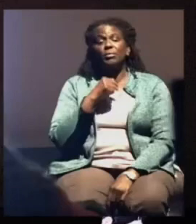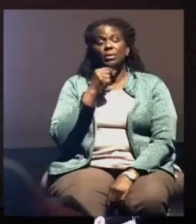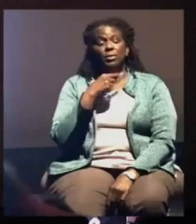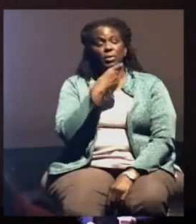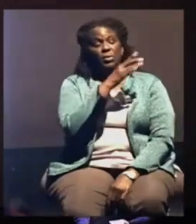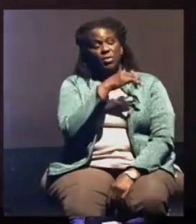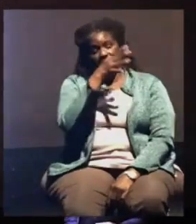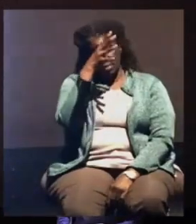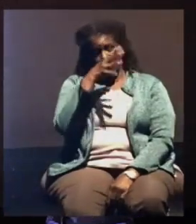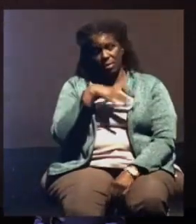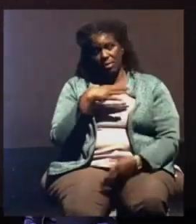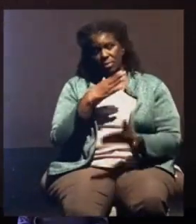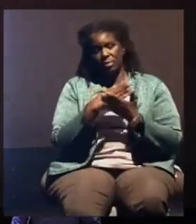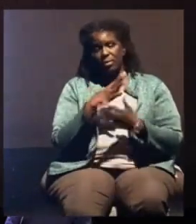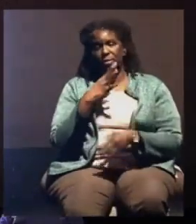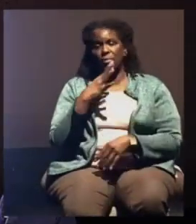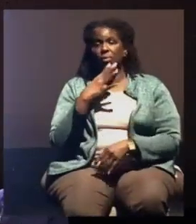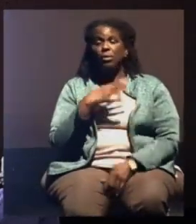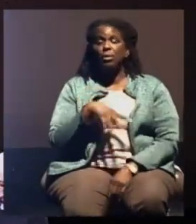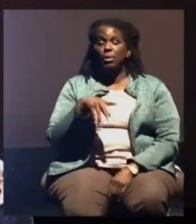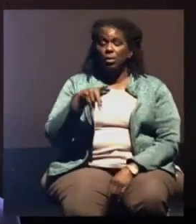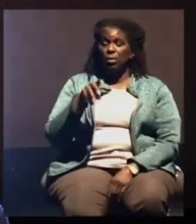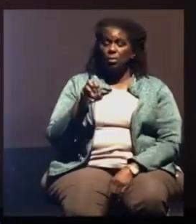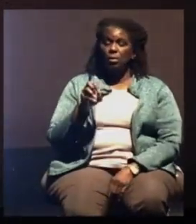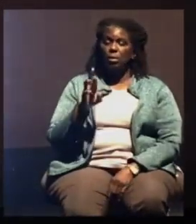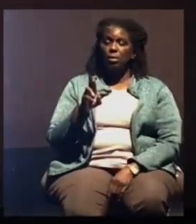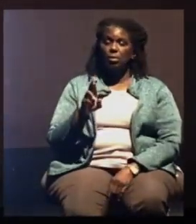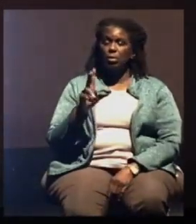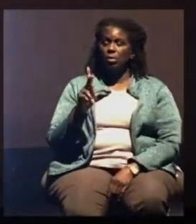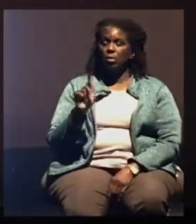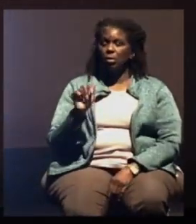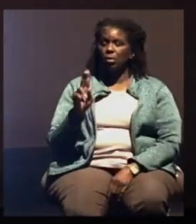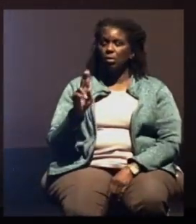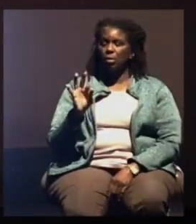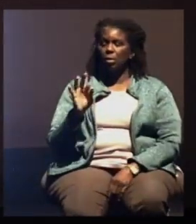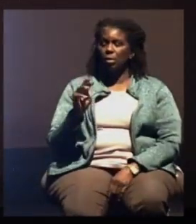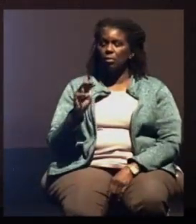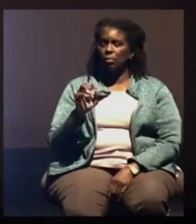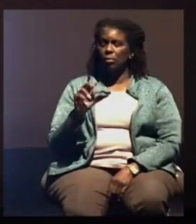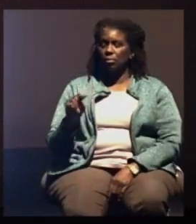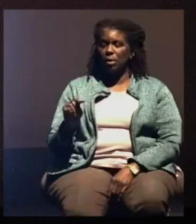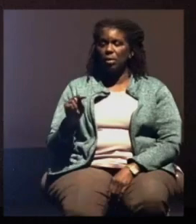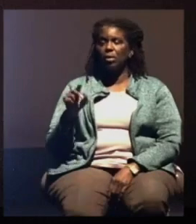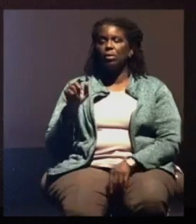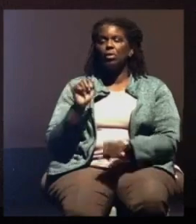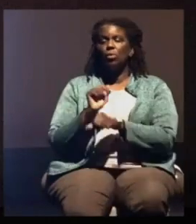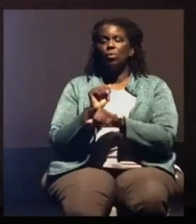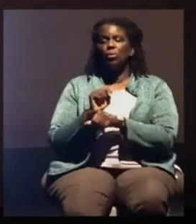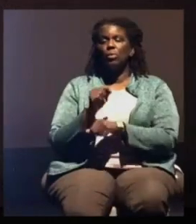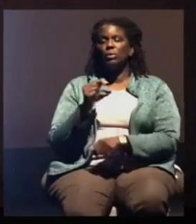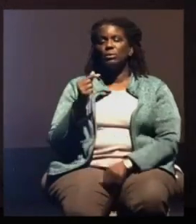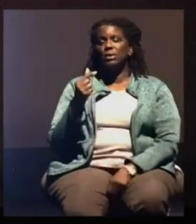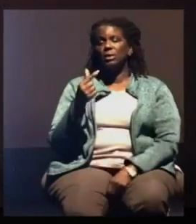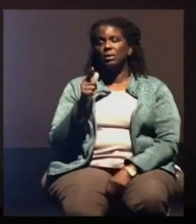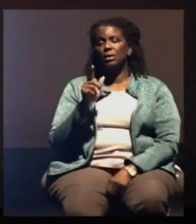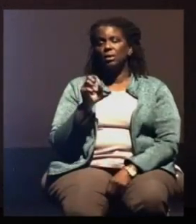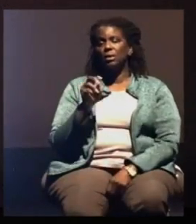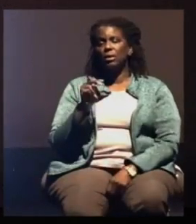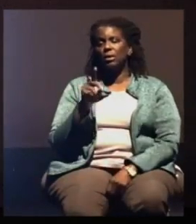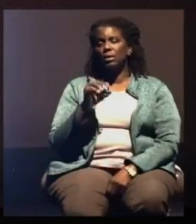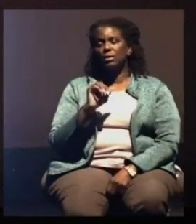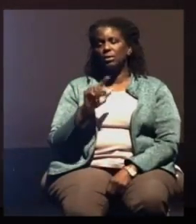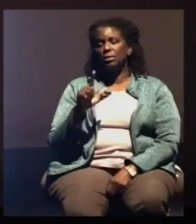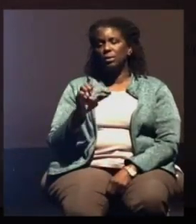Next up, Peter Kaufman is the chairman and CEO of Glen Air Incorporated in Glendale, California. They're a manufacturer of electrical and fiber